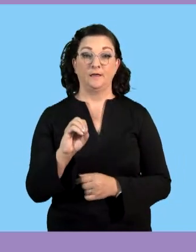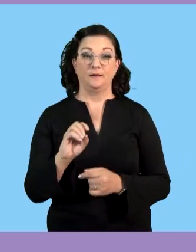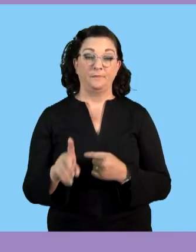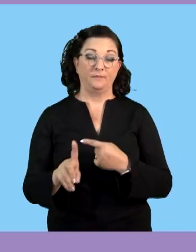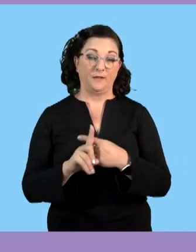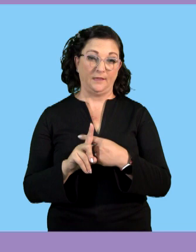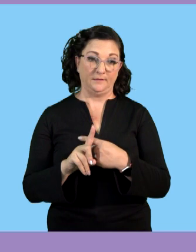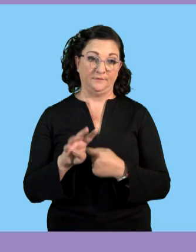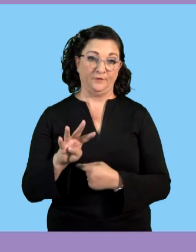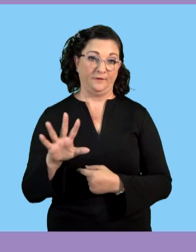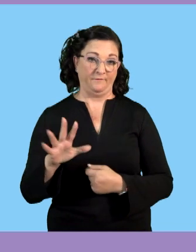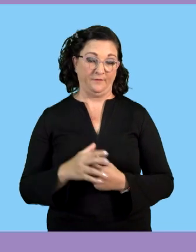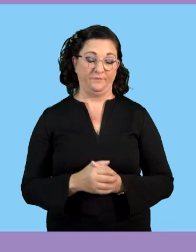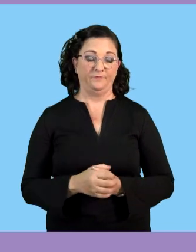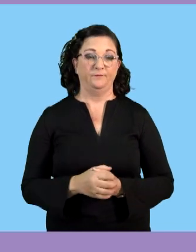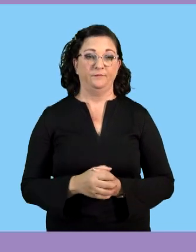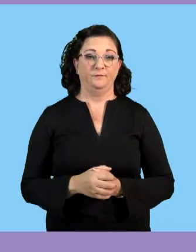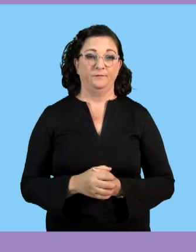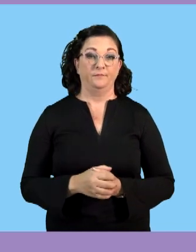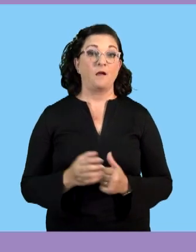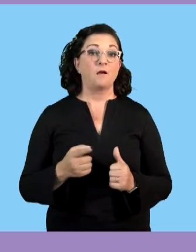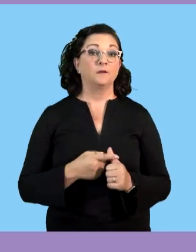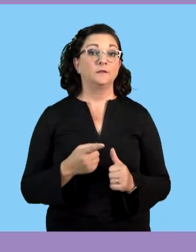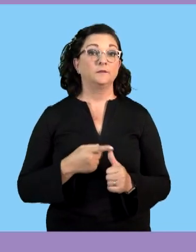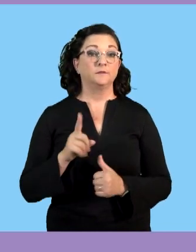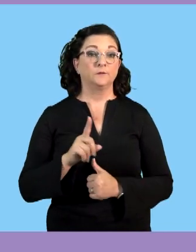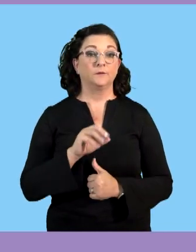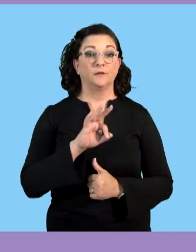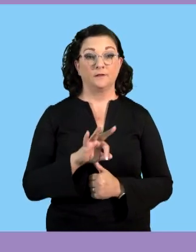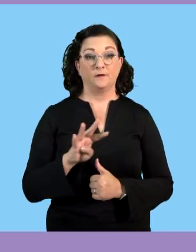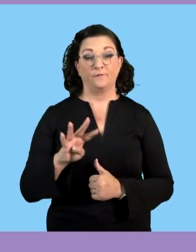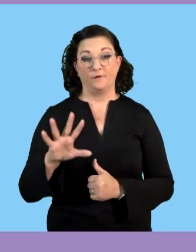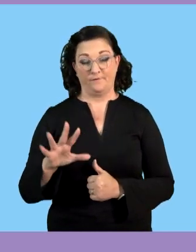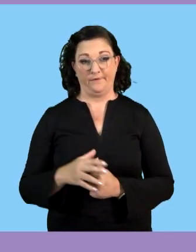300 plus 45. And what does it give us?